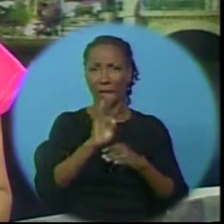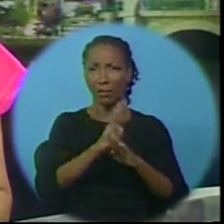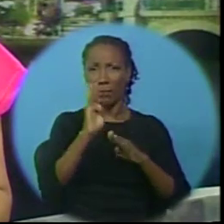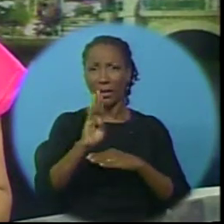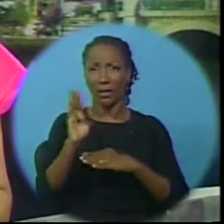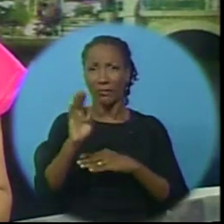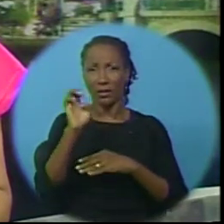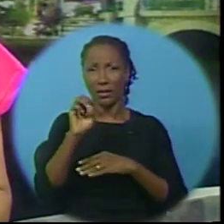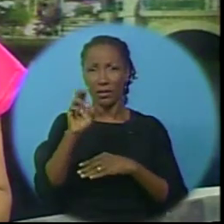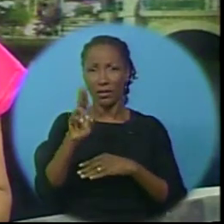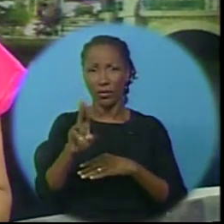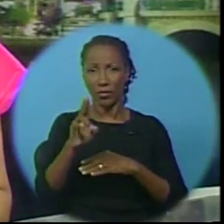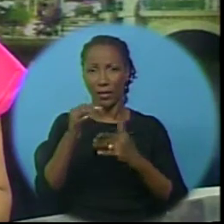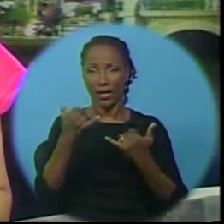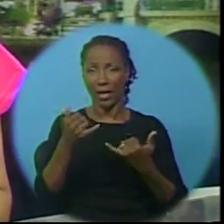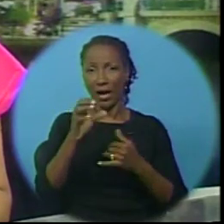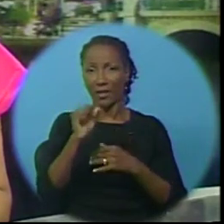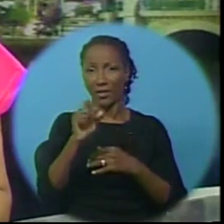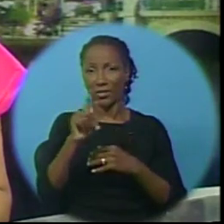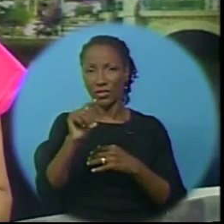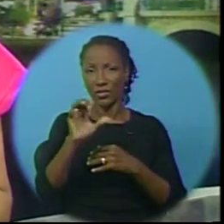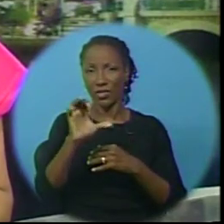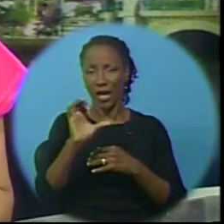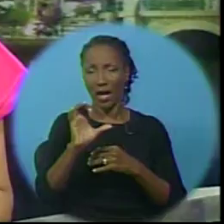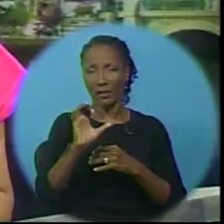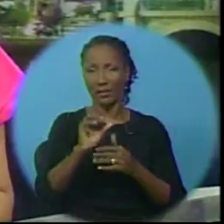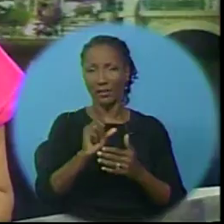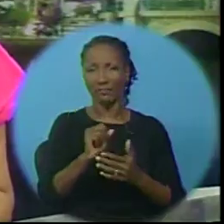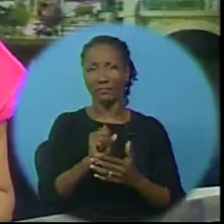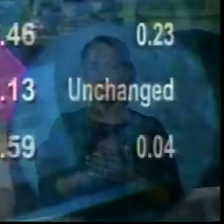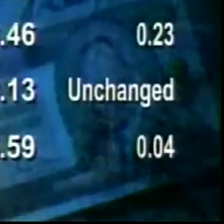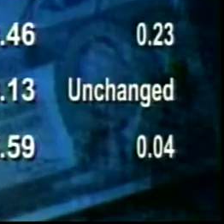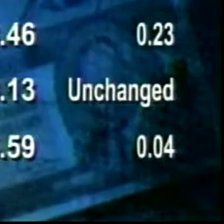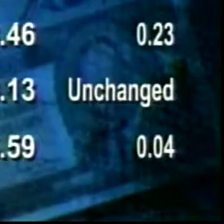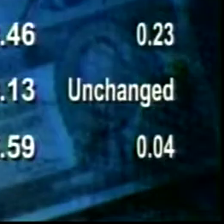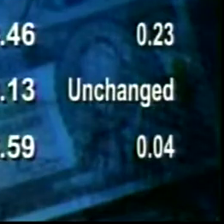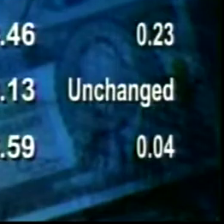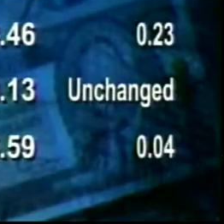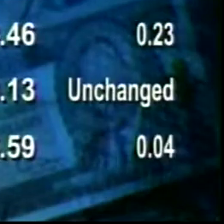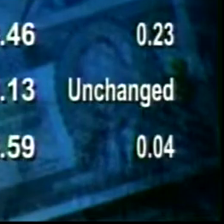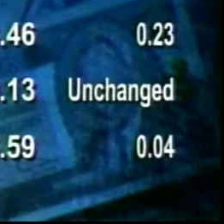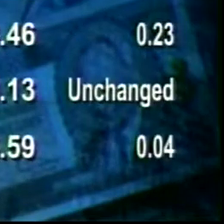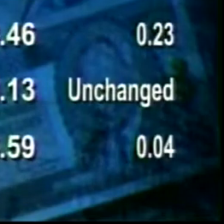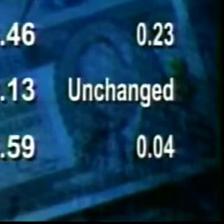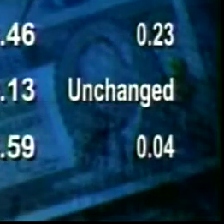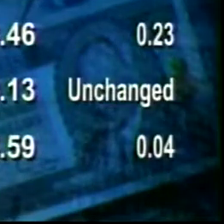now is a look at how the stocks performed locally and regionally.